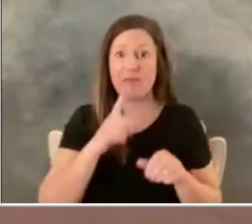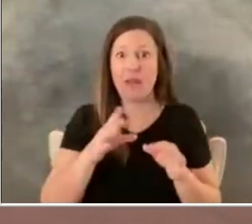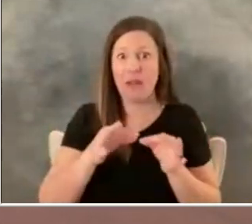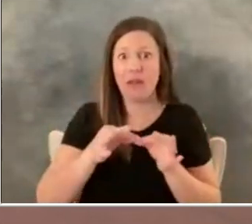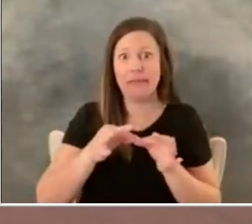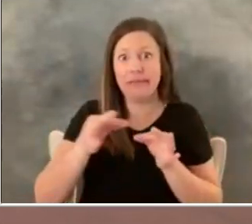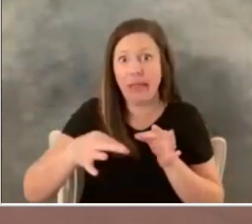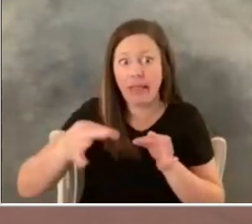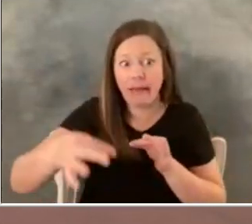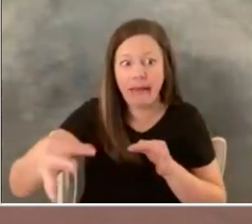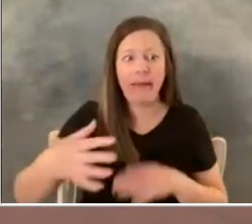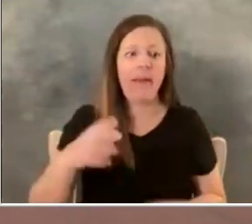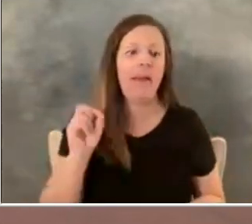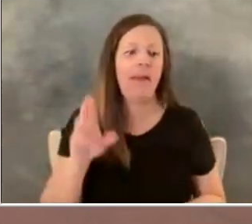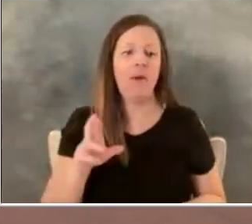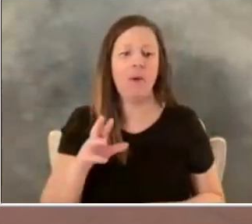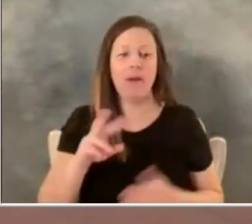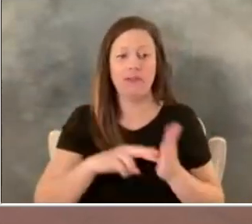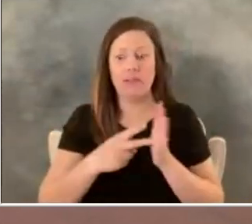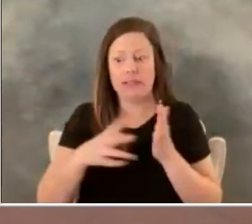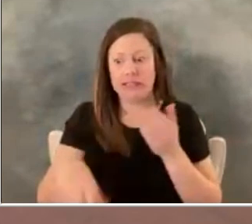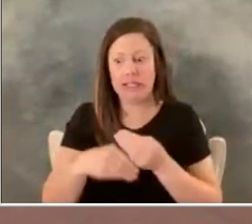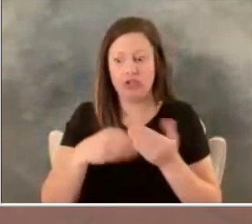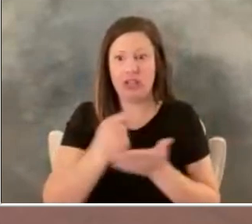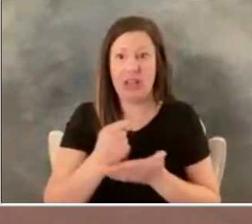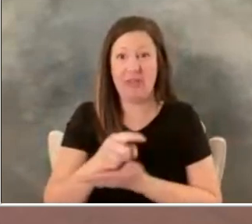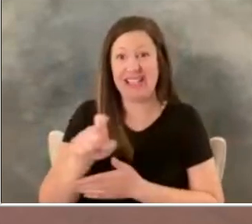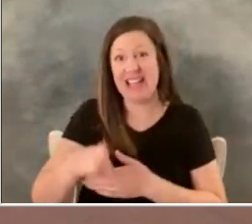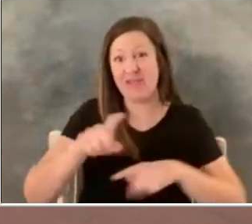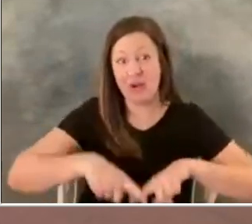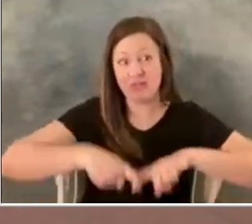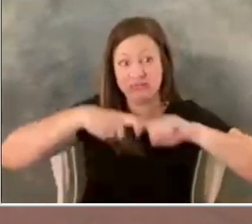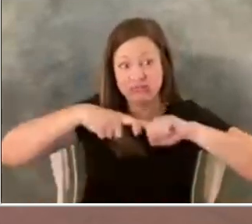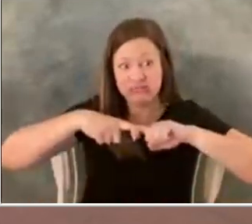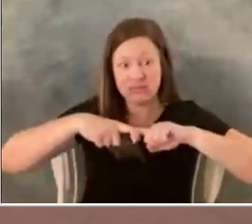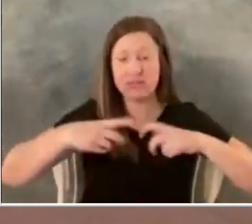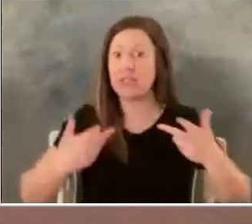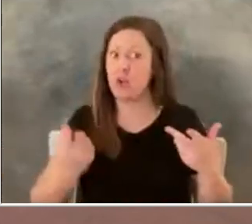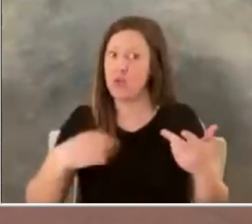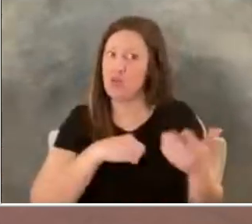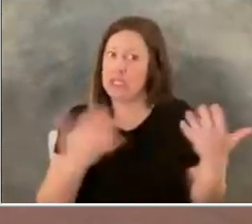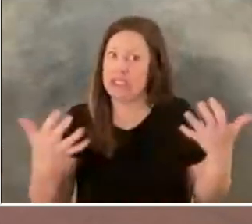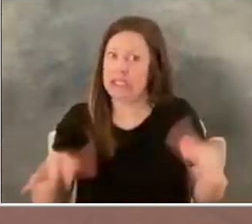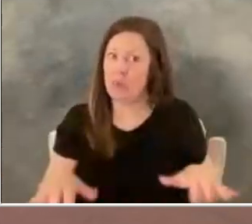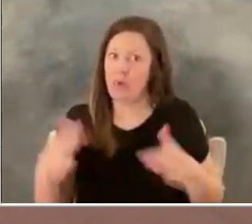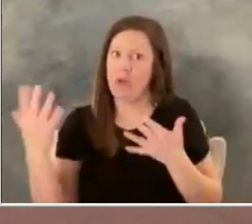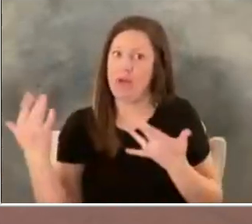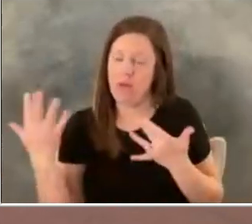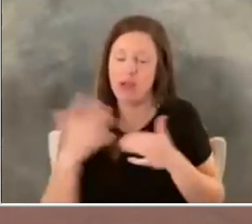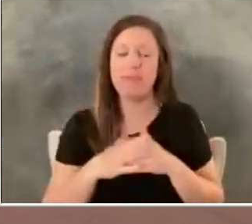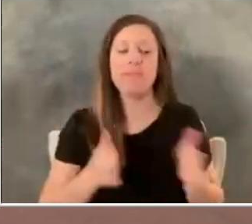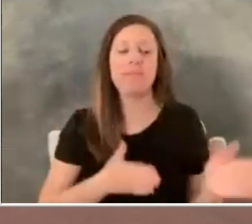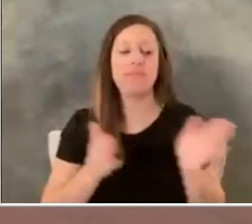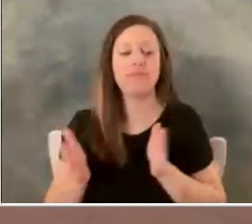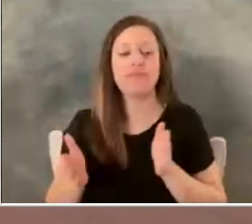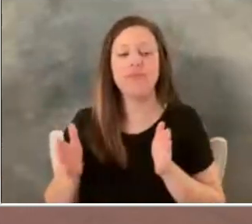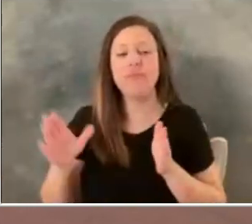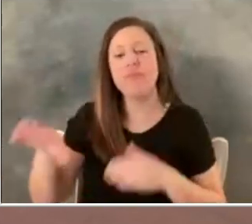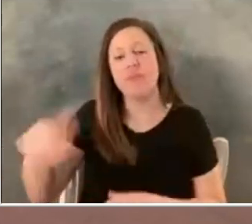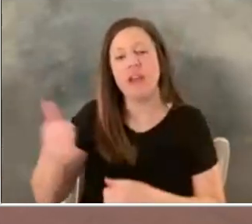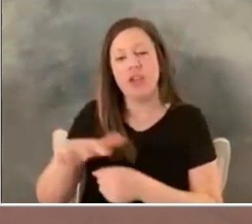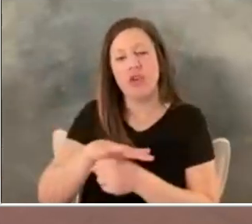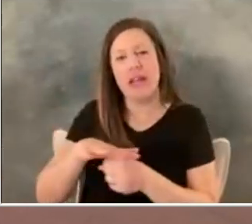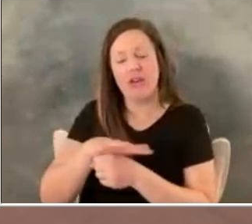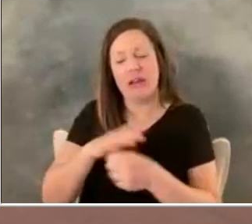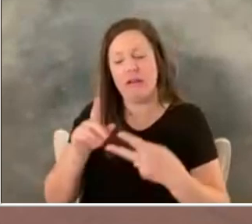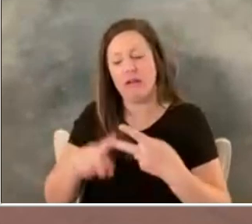additional therapies from being received for weeks while a patient recovers. The second area that received treatment was Yuri's